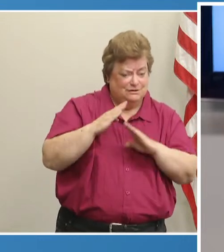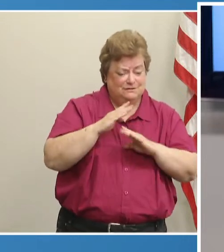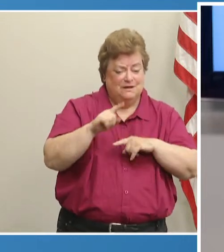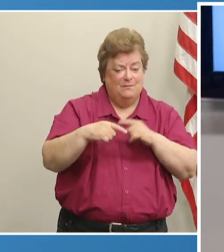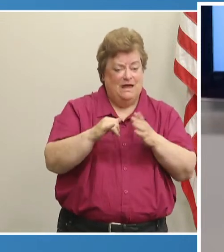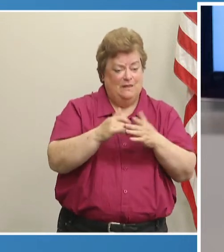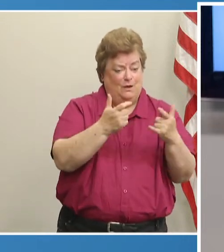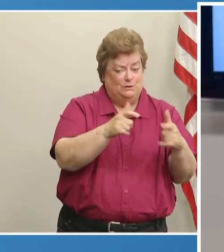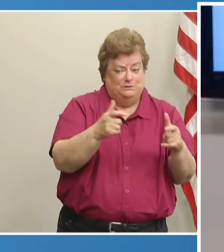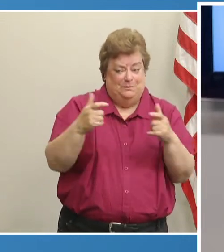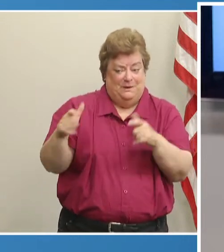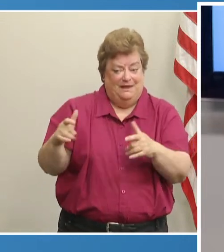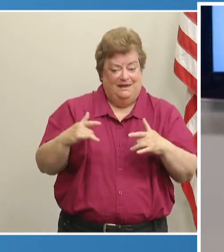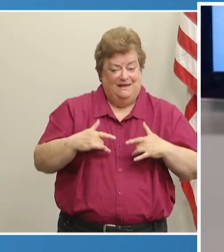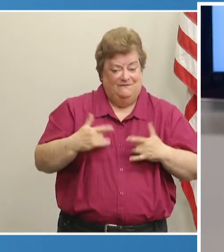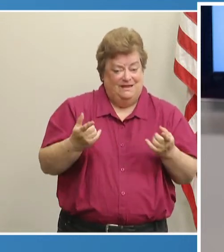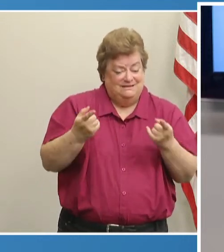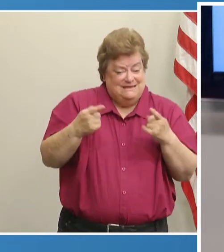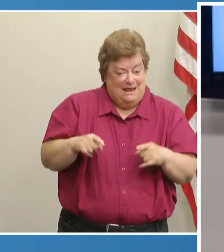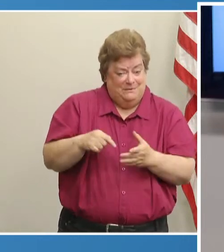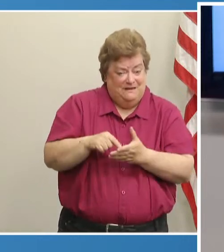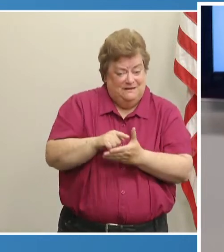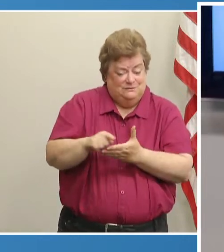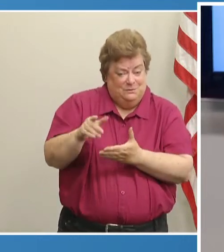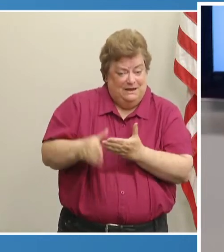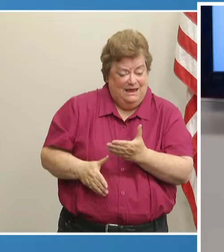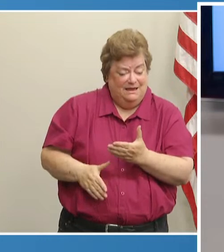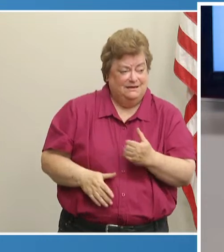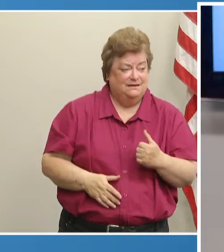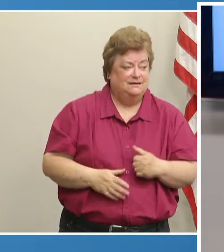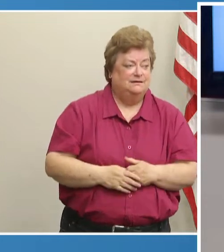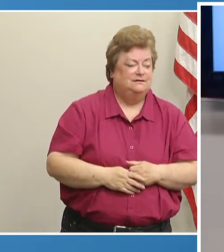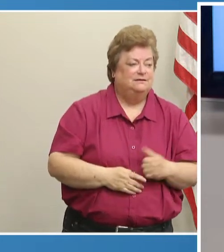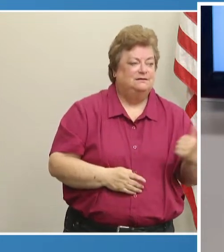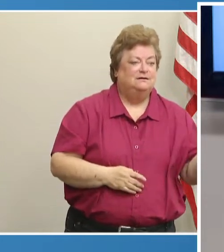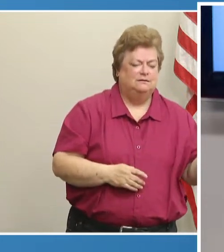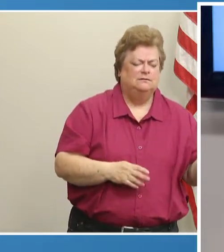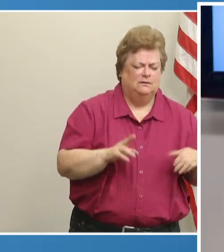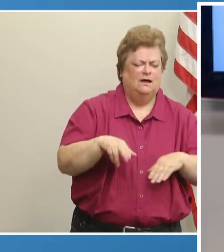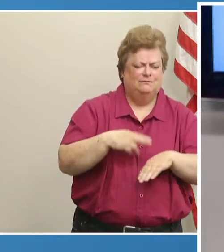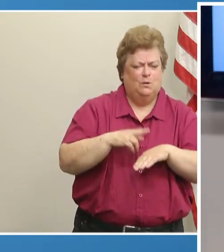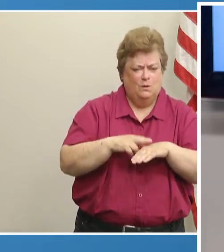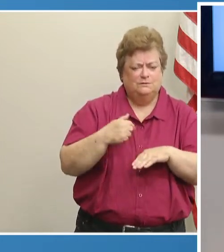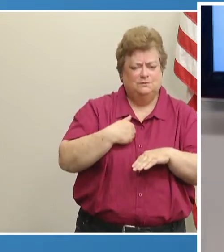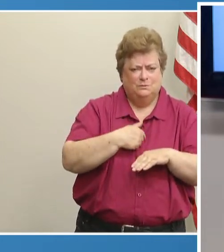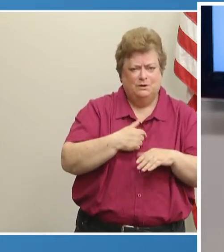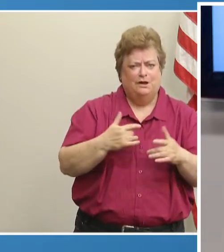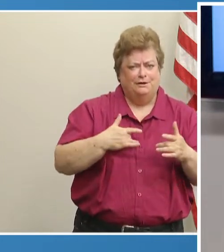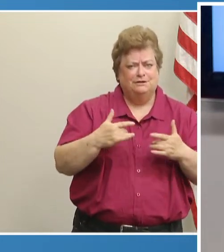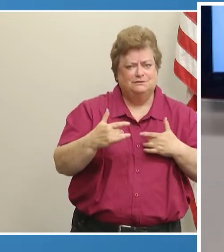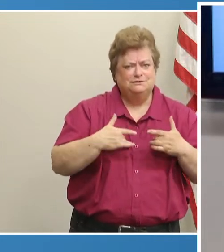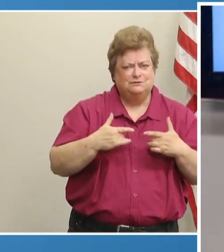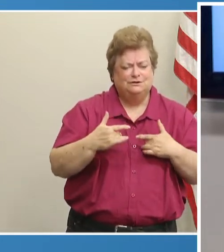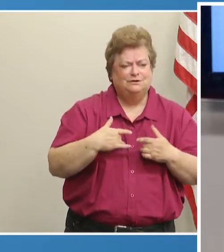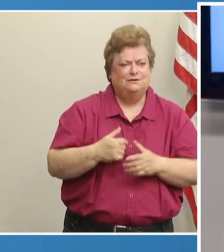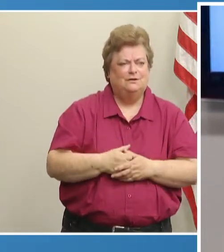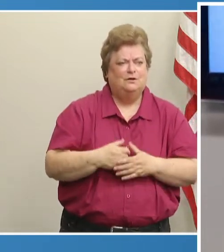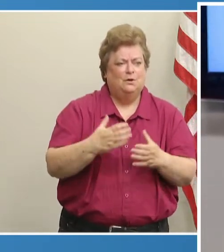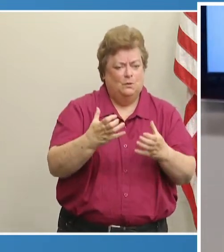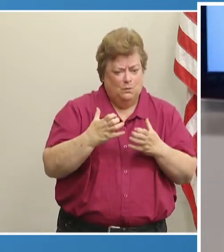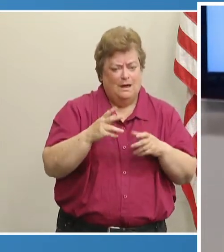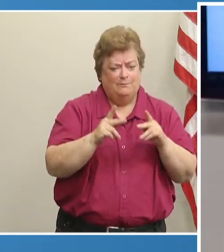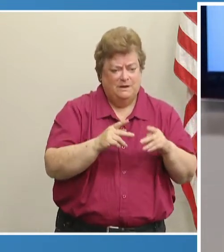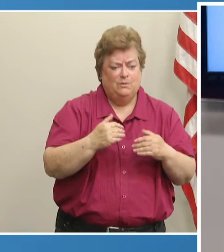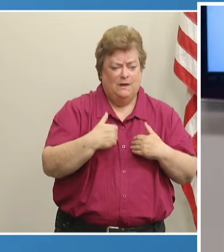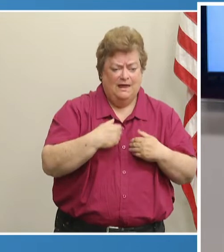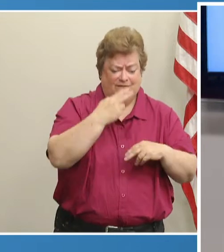big events happening this weekend? Of course, we'd be concerned. We want people to have fun, but